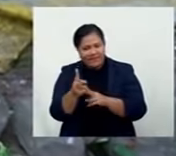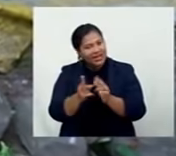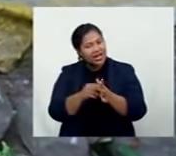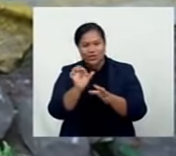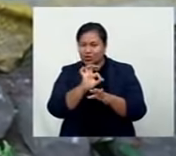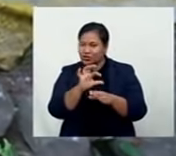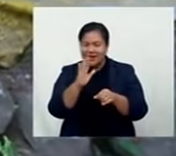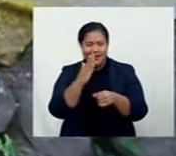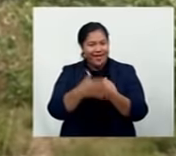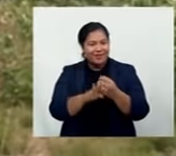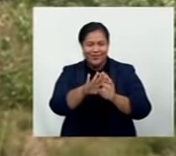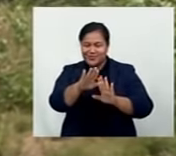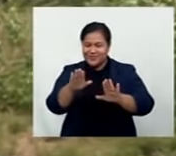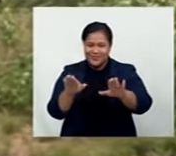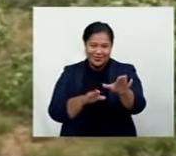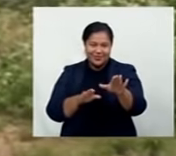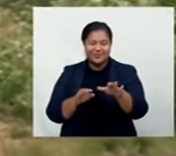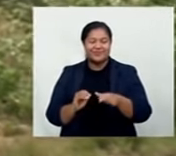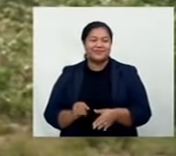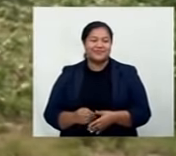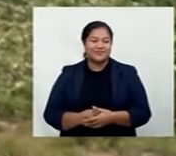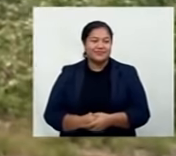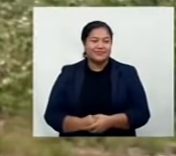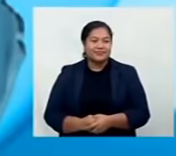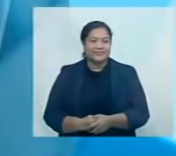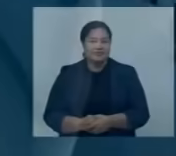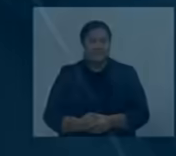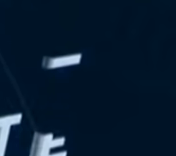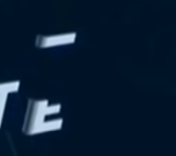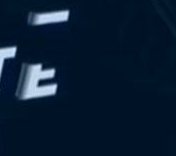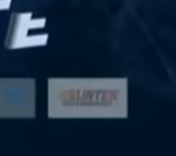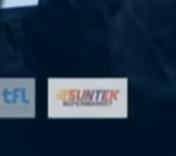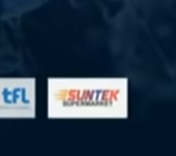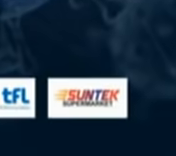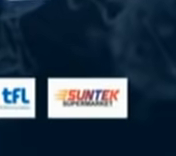behind. Sainia Nimboila, FBC News.